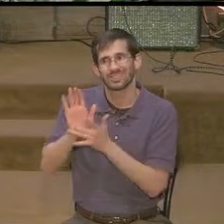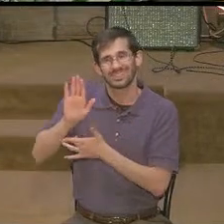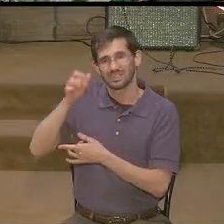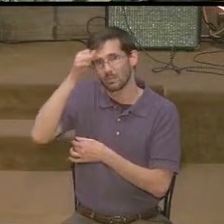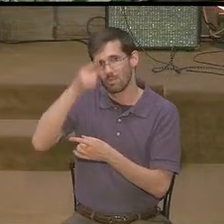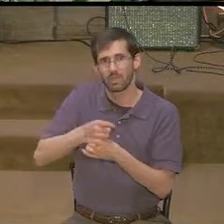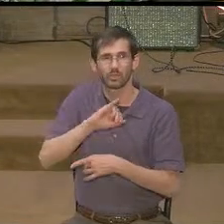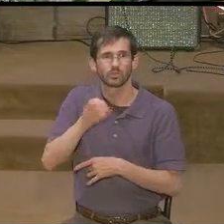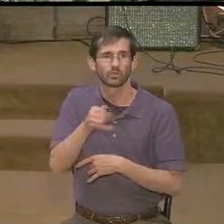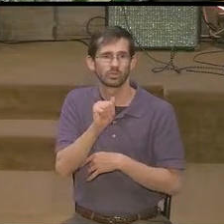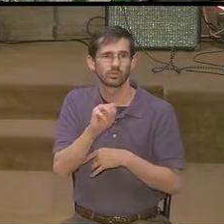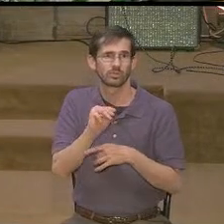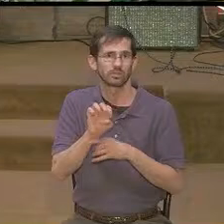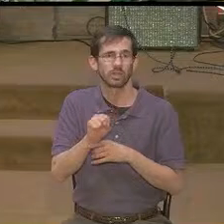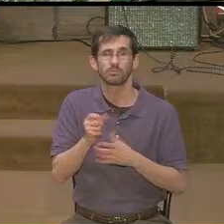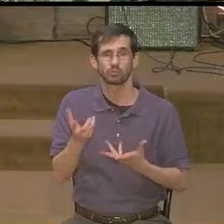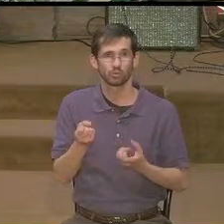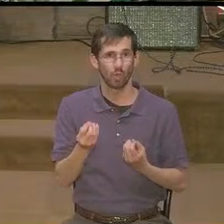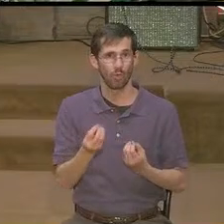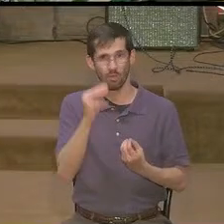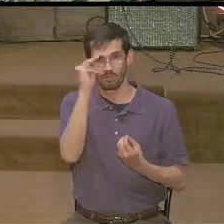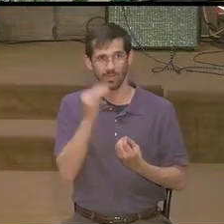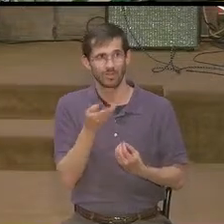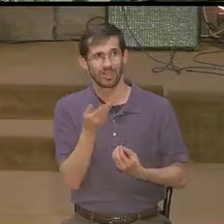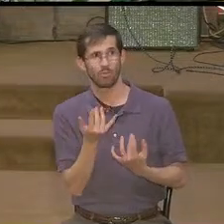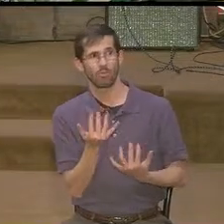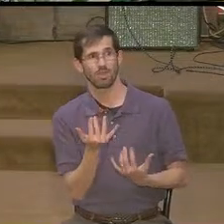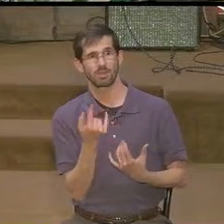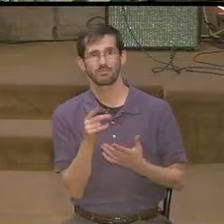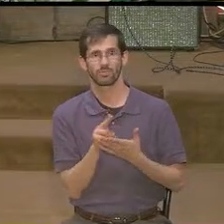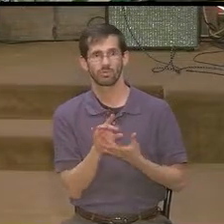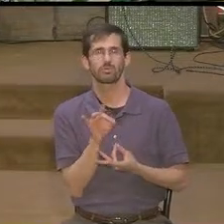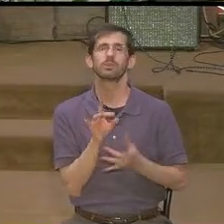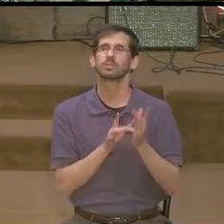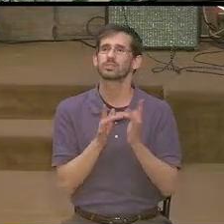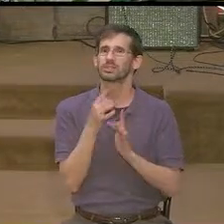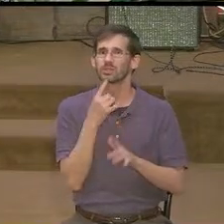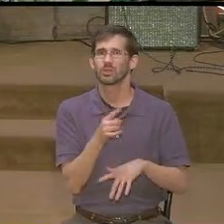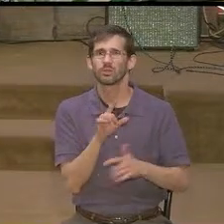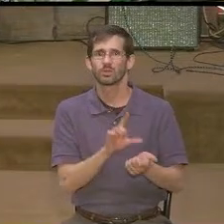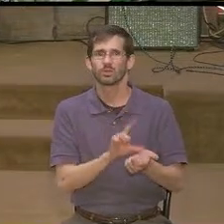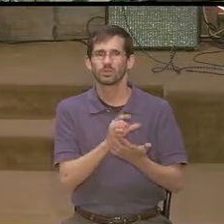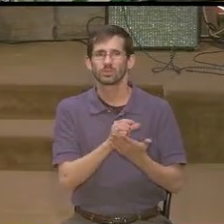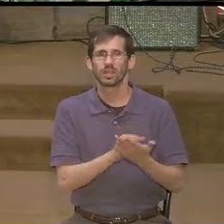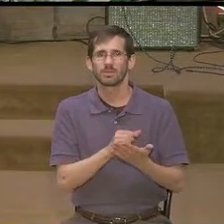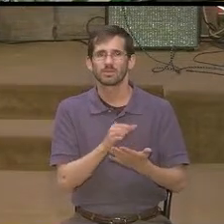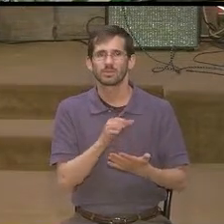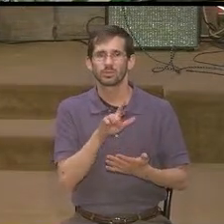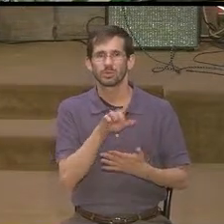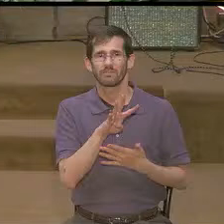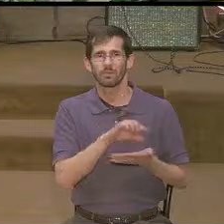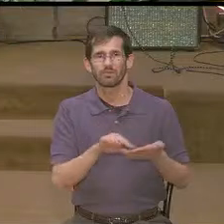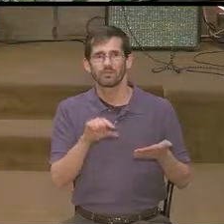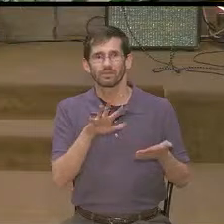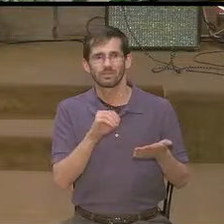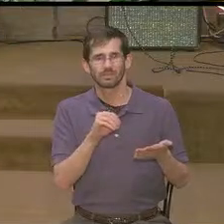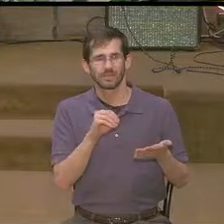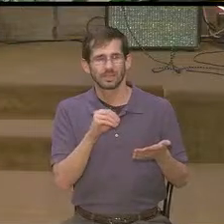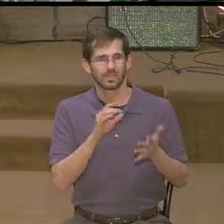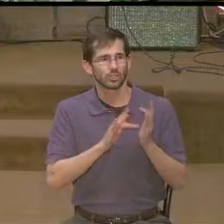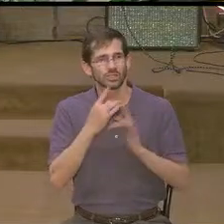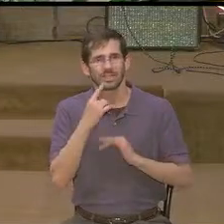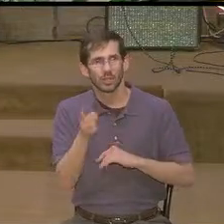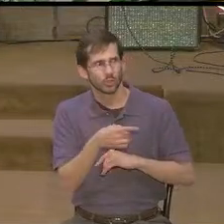is waiting on the Holy Spirit because Jesus told them in Luke 24, 50, that they were to go to Jerusalem and